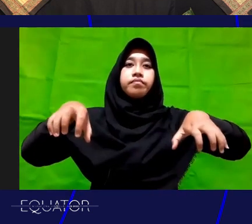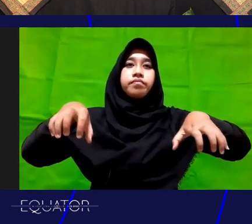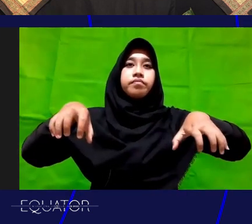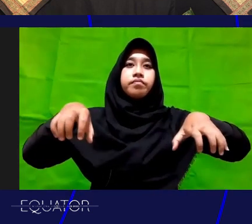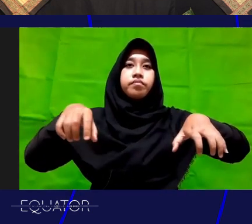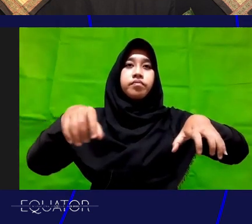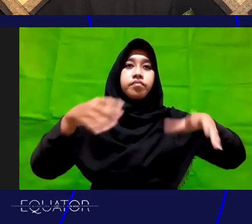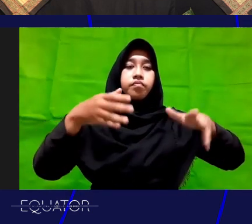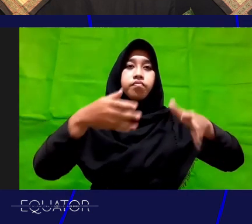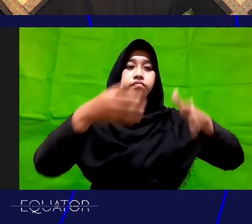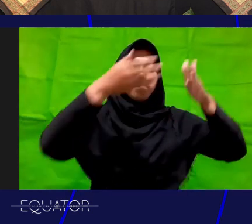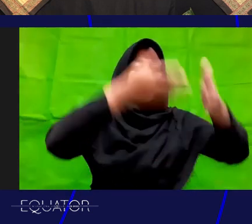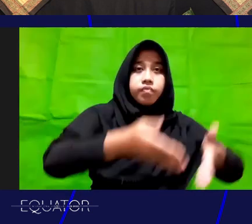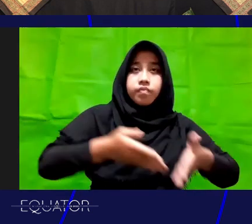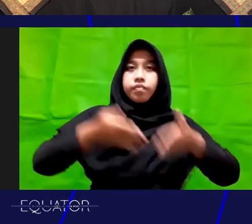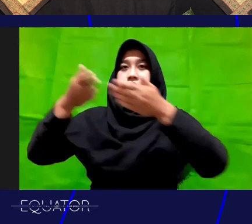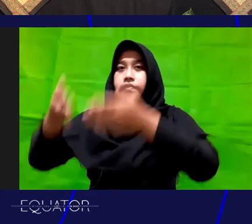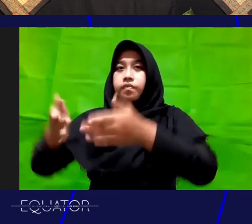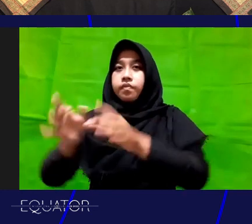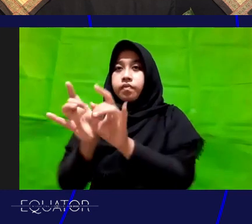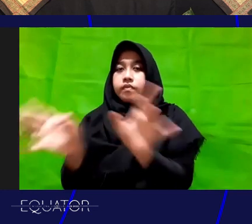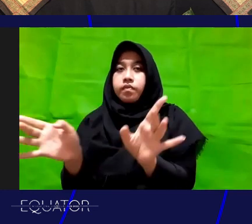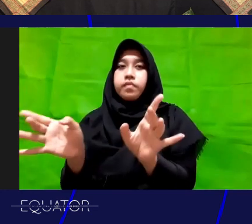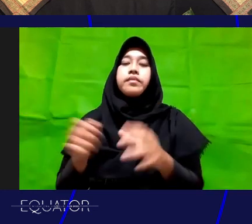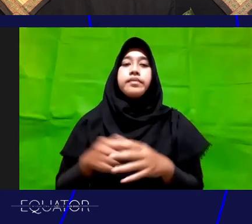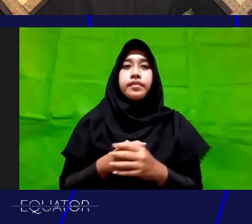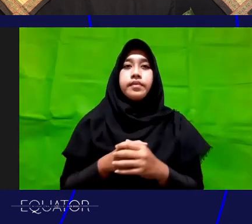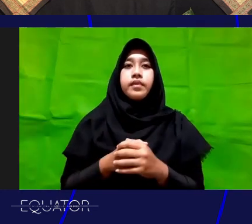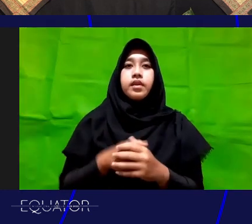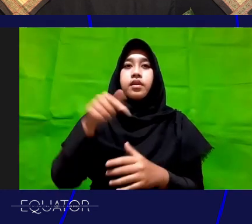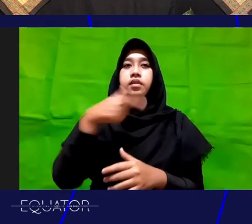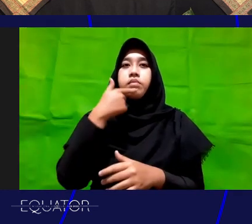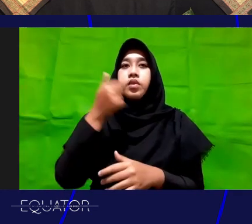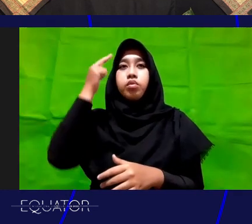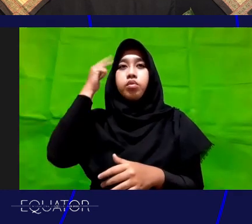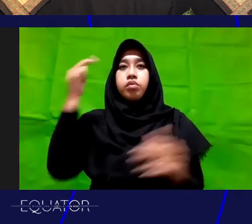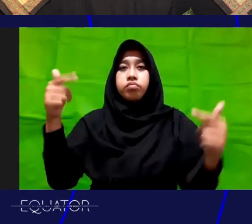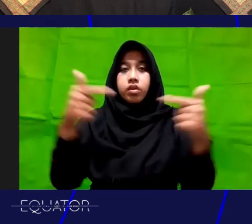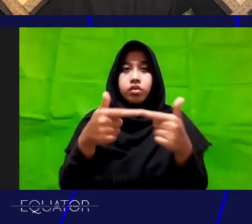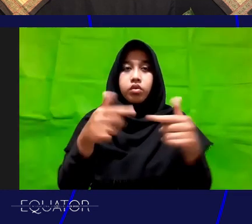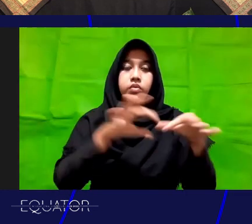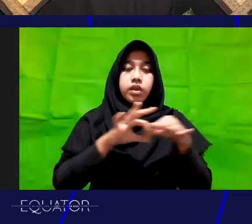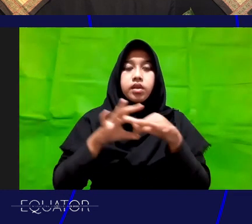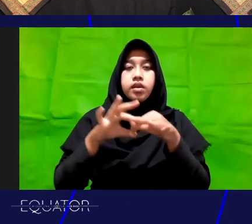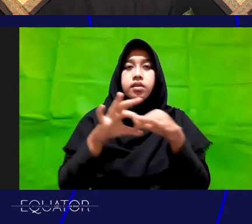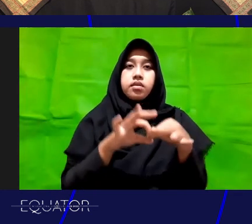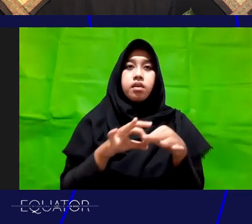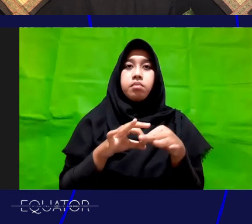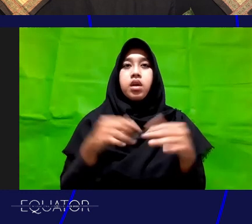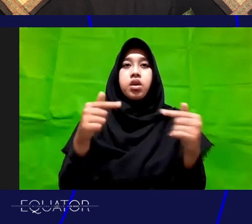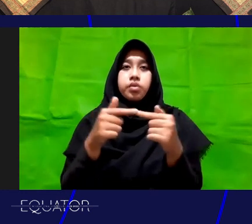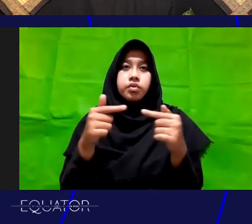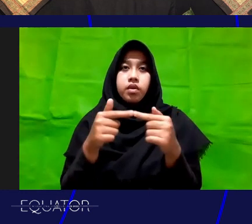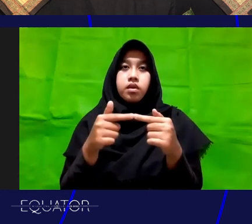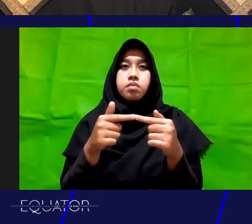being intermediated by the North, the Global North, or countries that have more financial power. So my also think